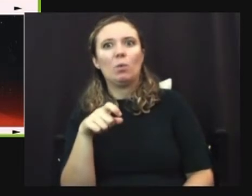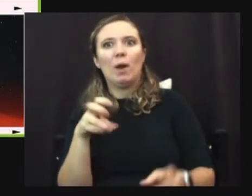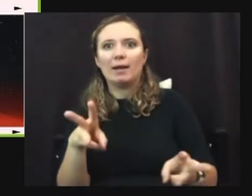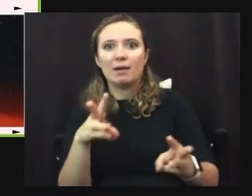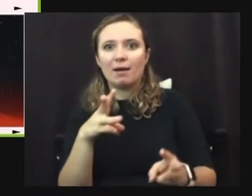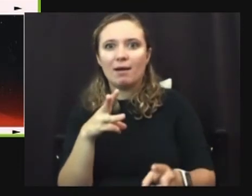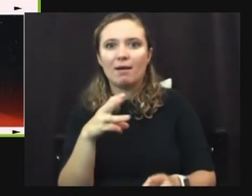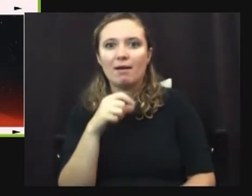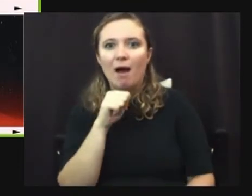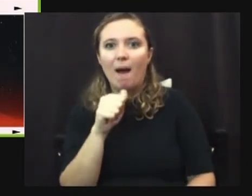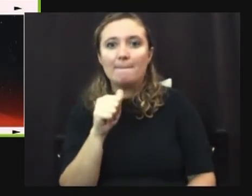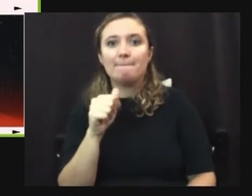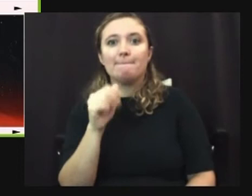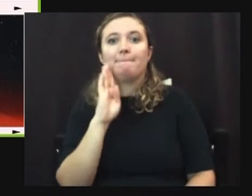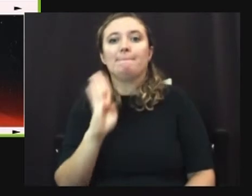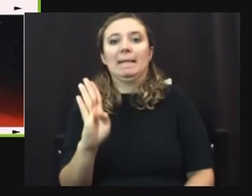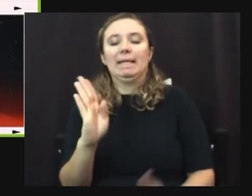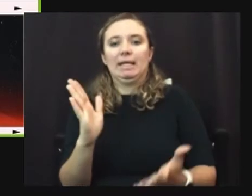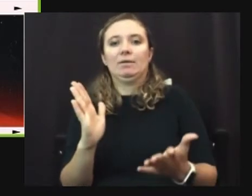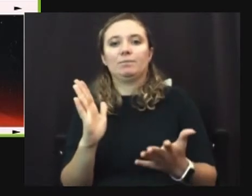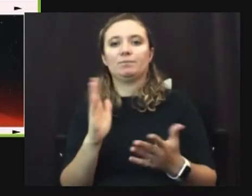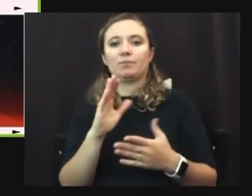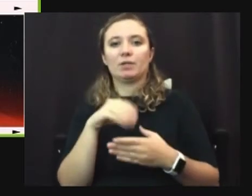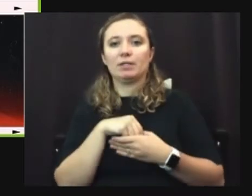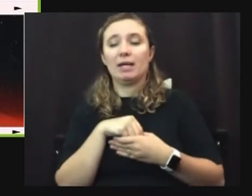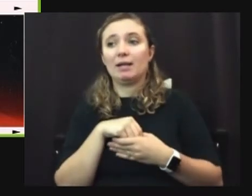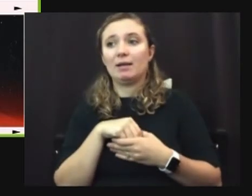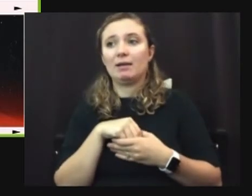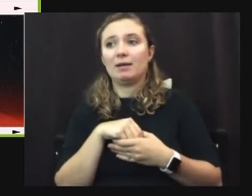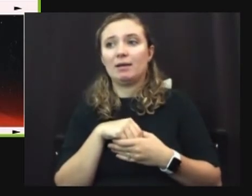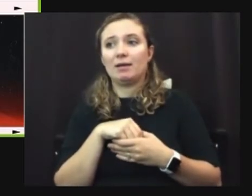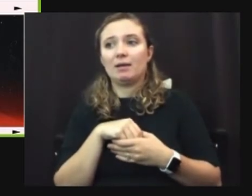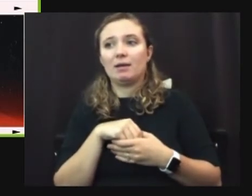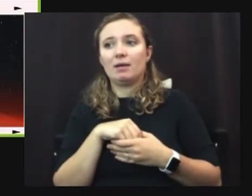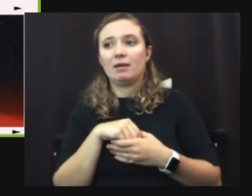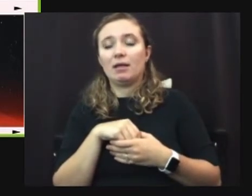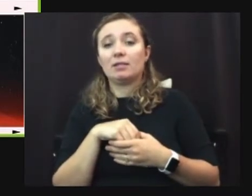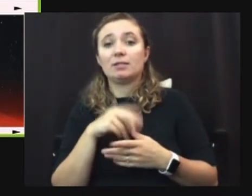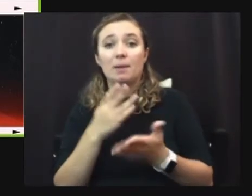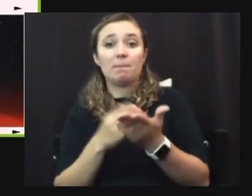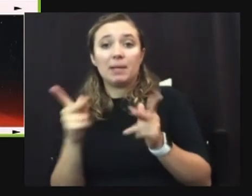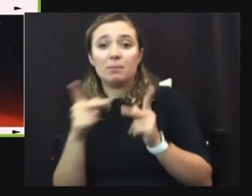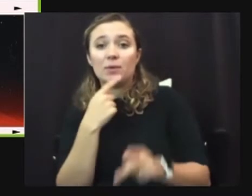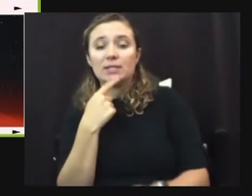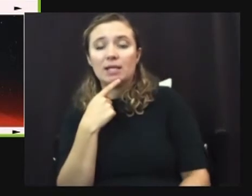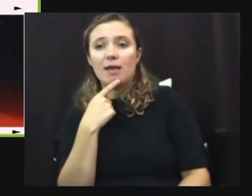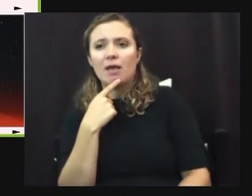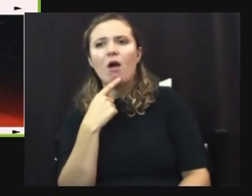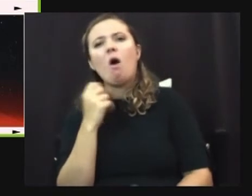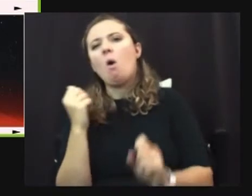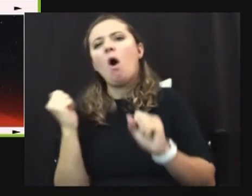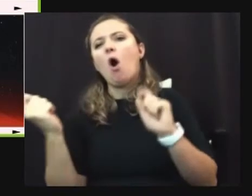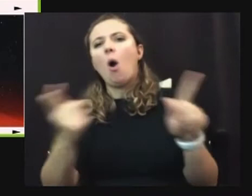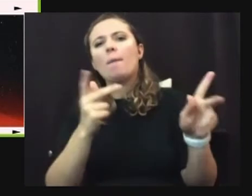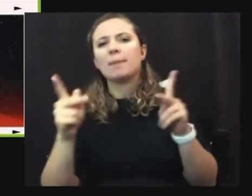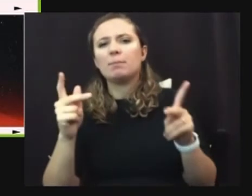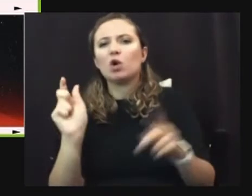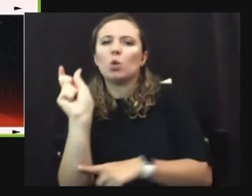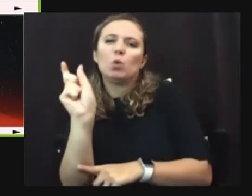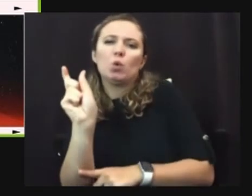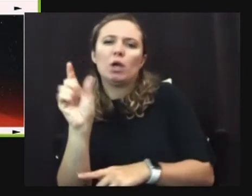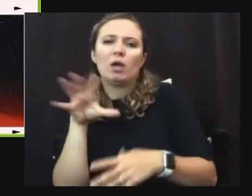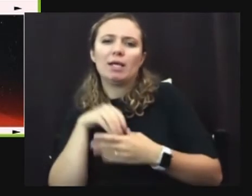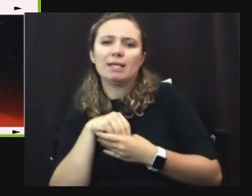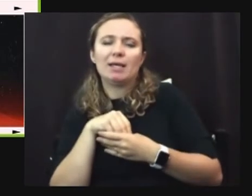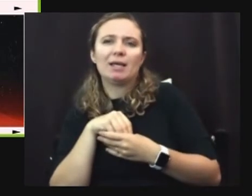is actually a little bit autistic, and that they undermine your life experiences by telling you that, because what they're saying